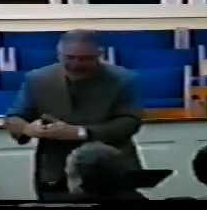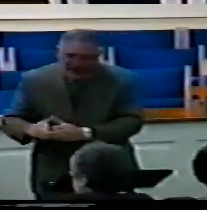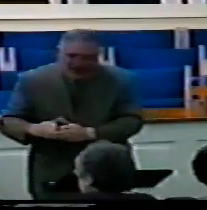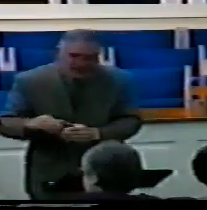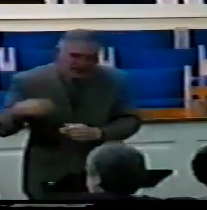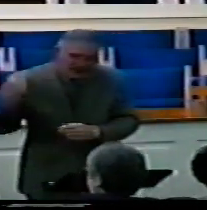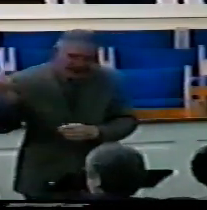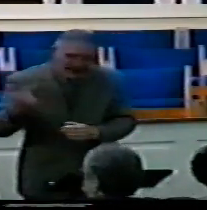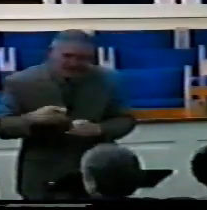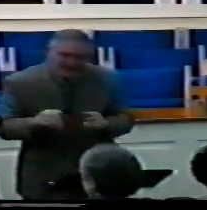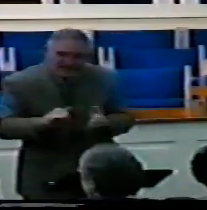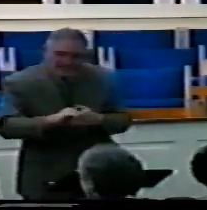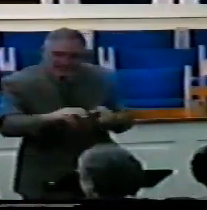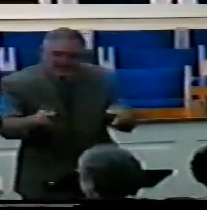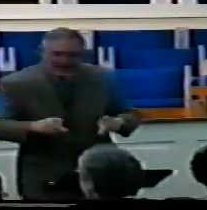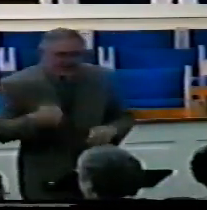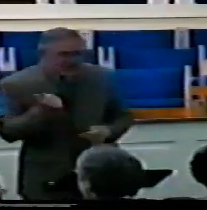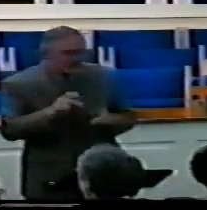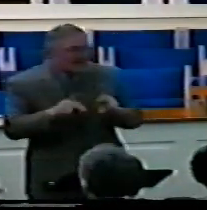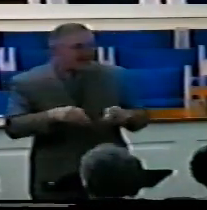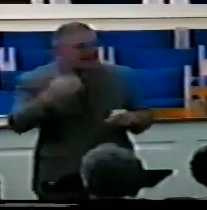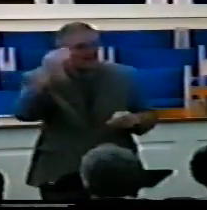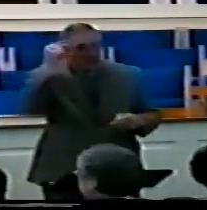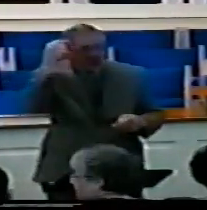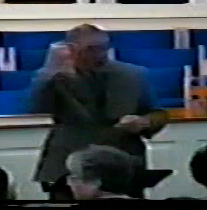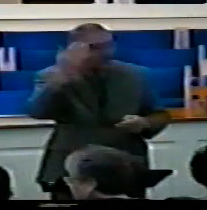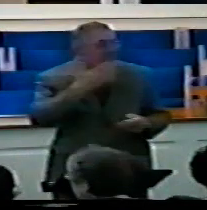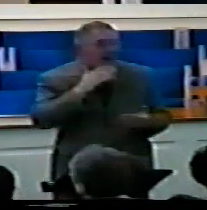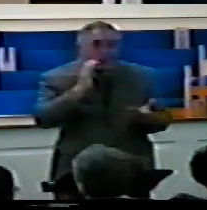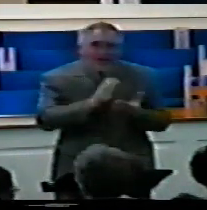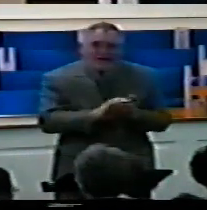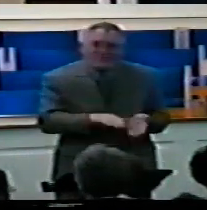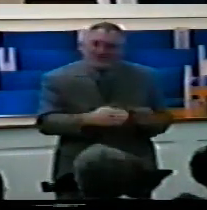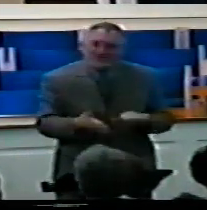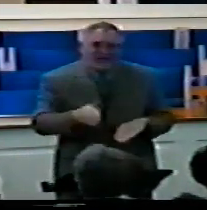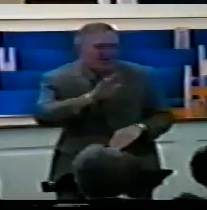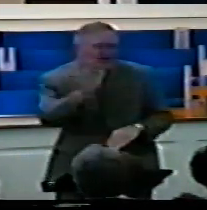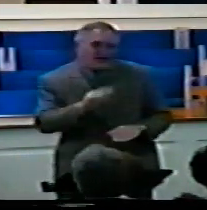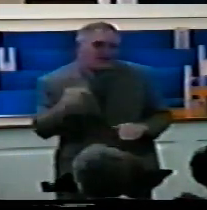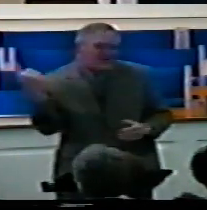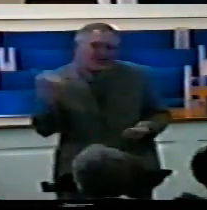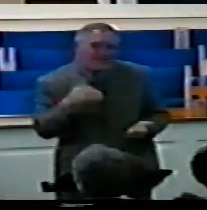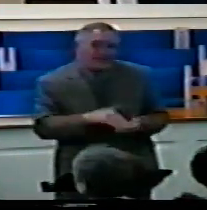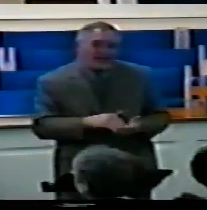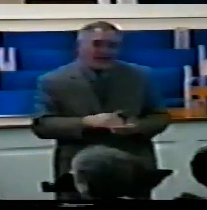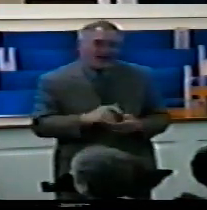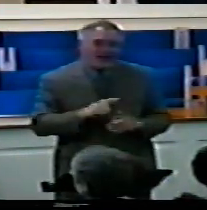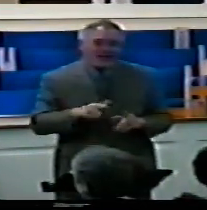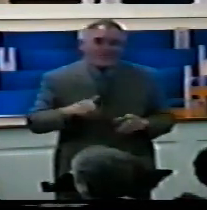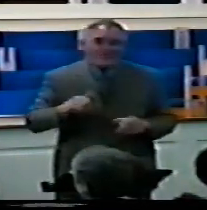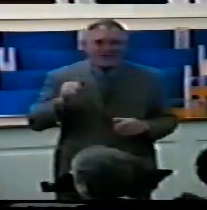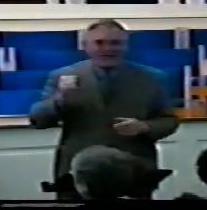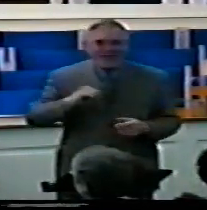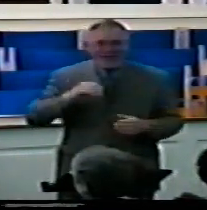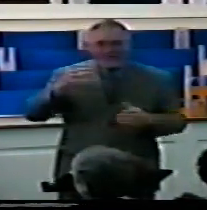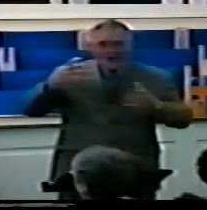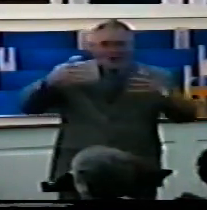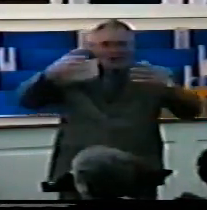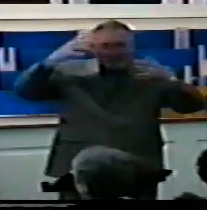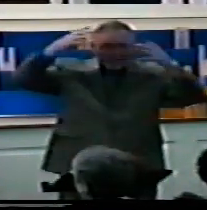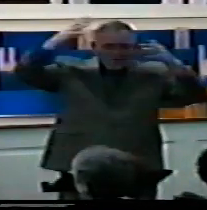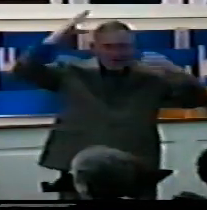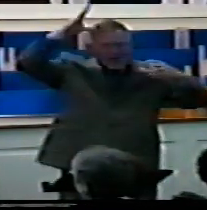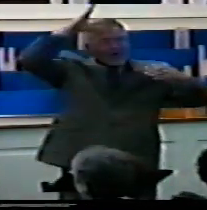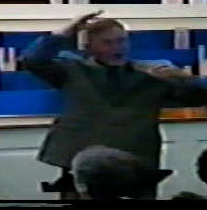Edre, everybody thought that my wife was dead. Everybody thought that we weren't coming back, but everybody knew my hat. I wore a hat, amen, an